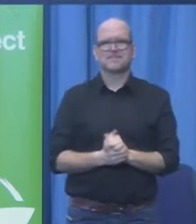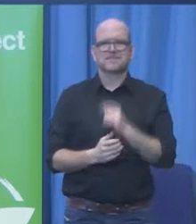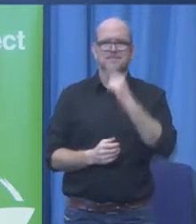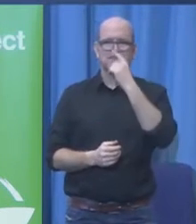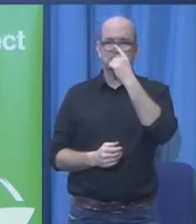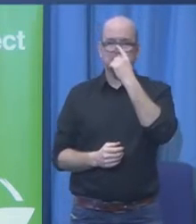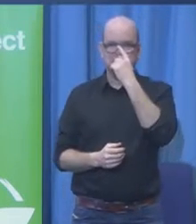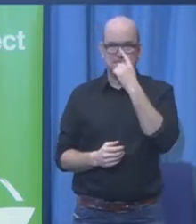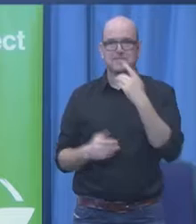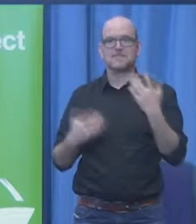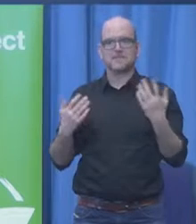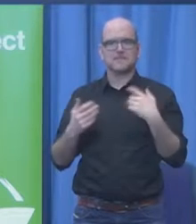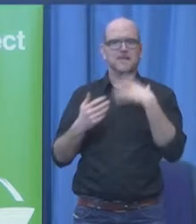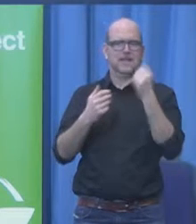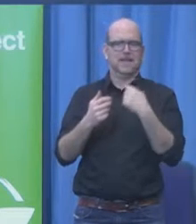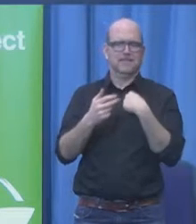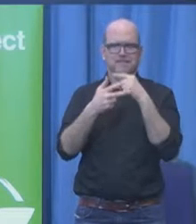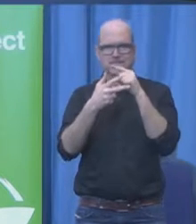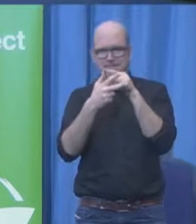The first